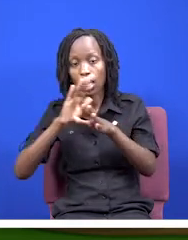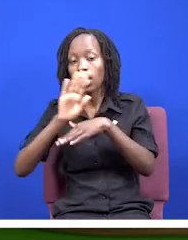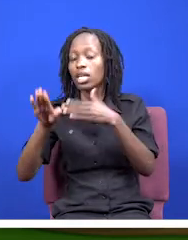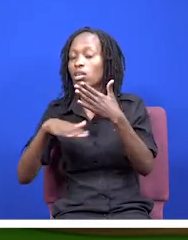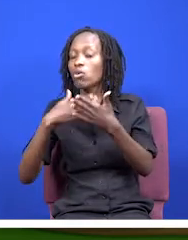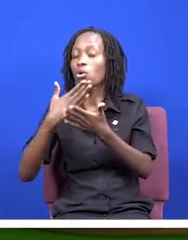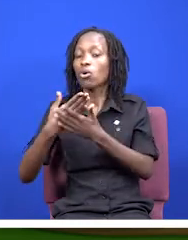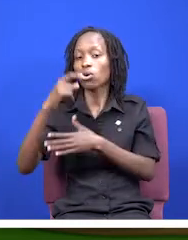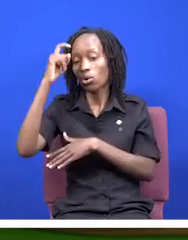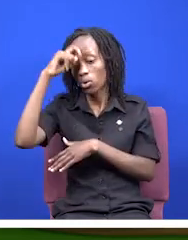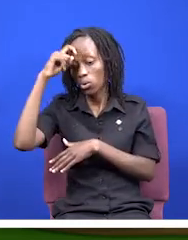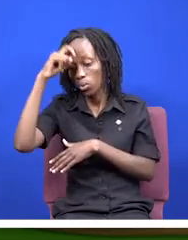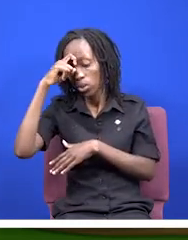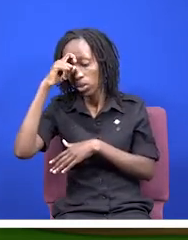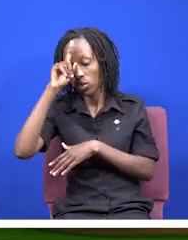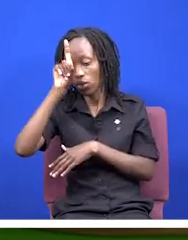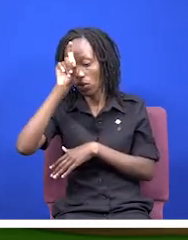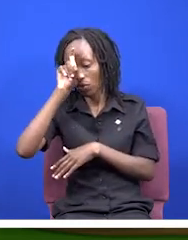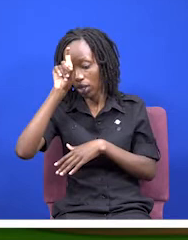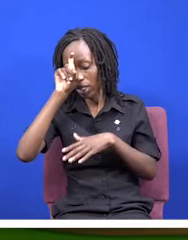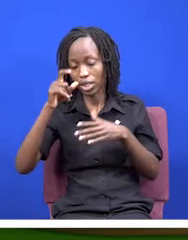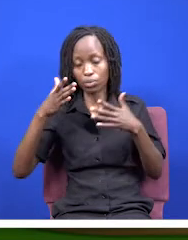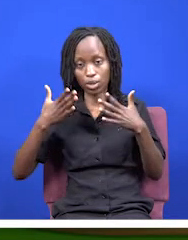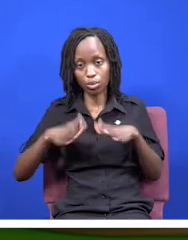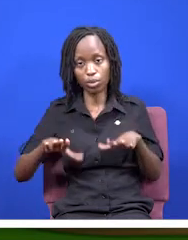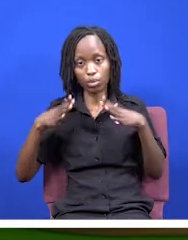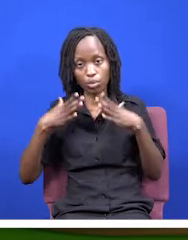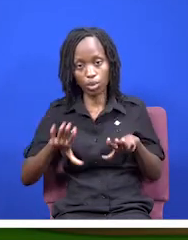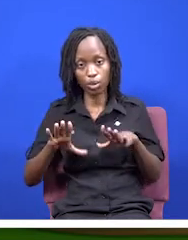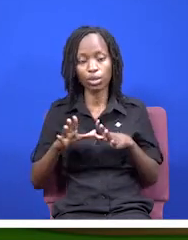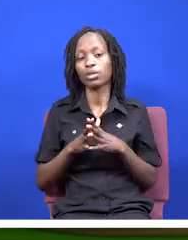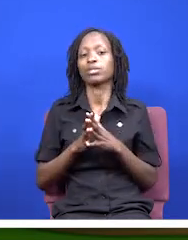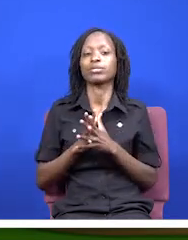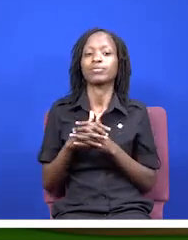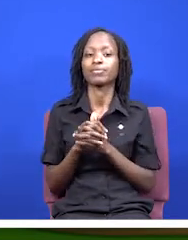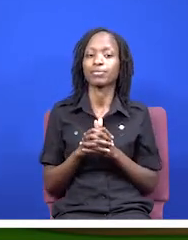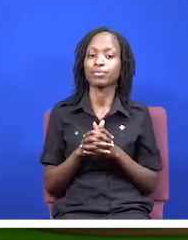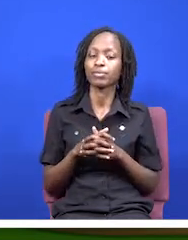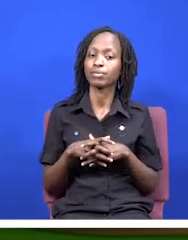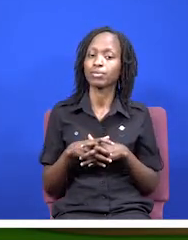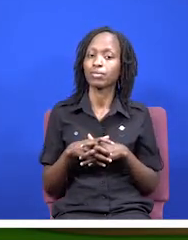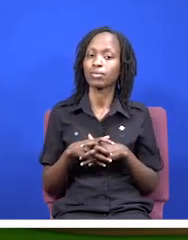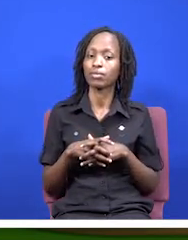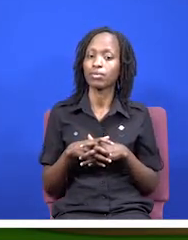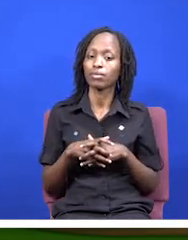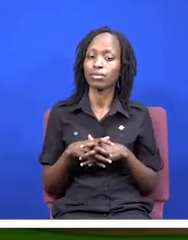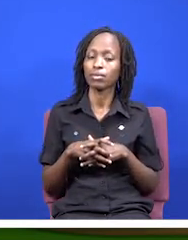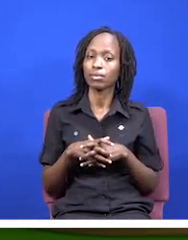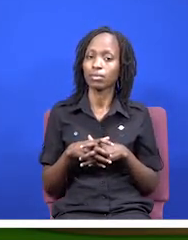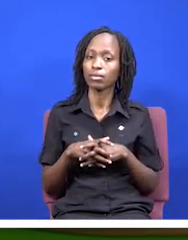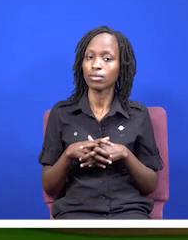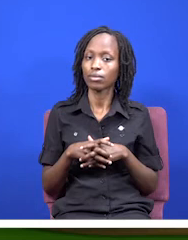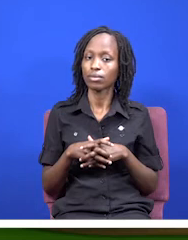all wisdom of the Egyptian. Can we say that the last time? Acts chapter